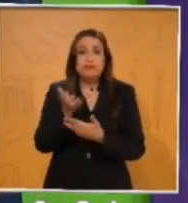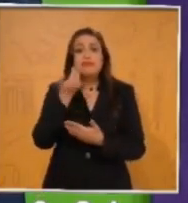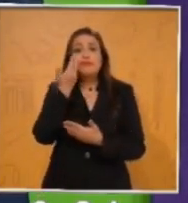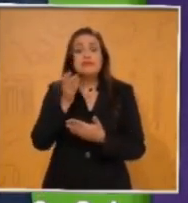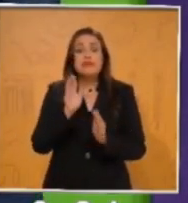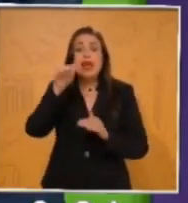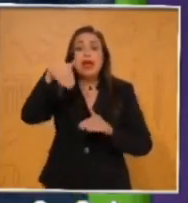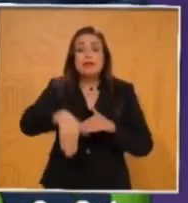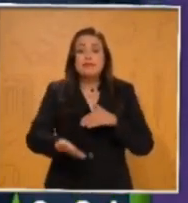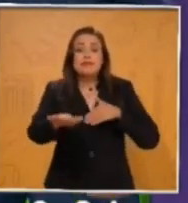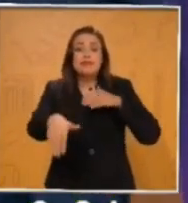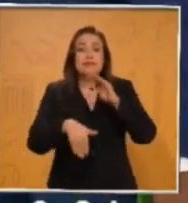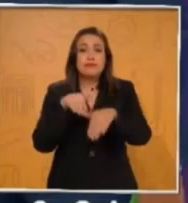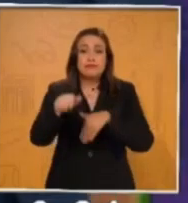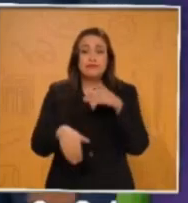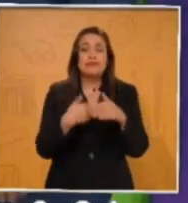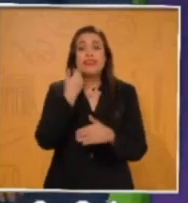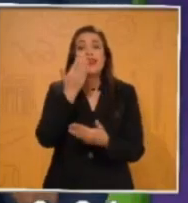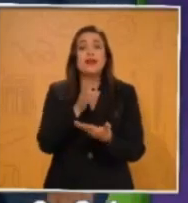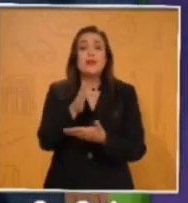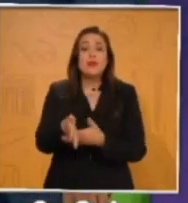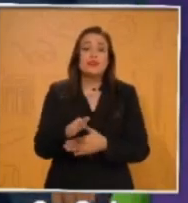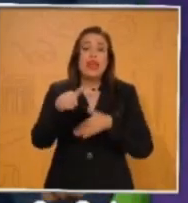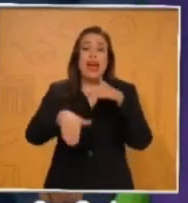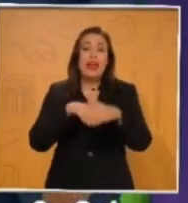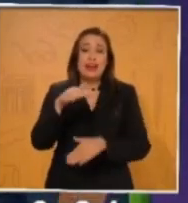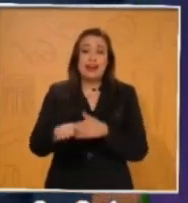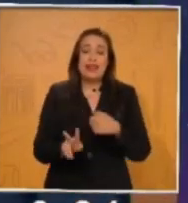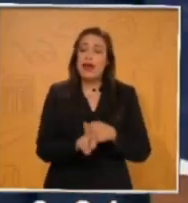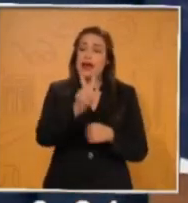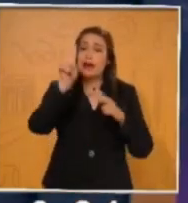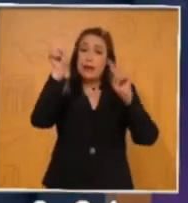I swim every summer.